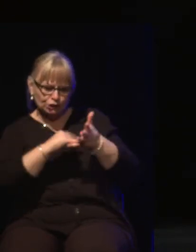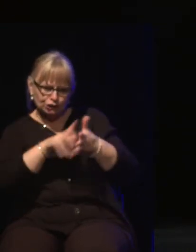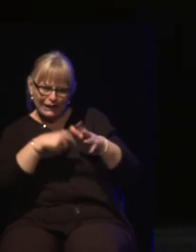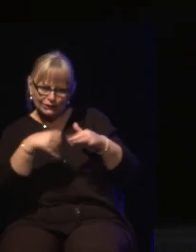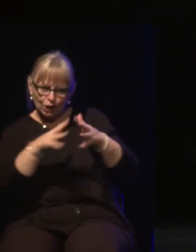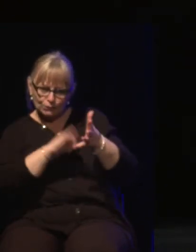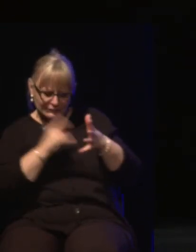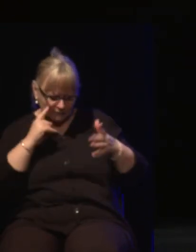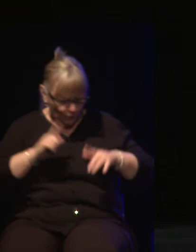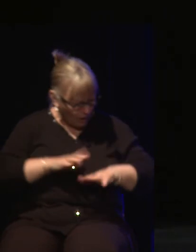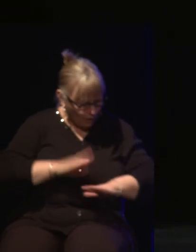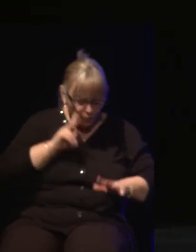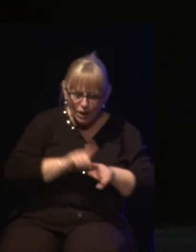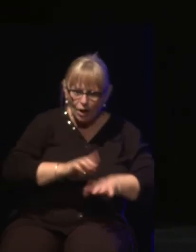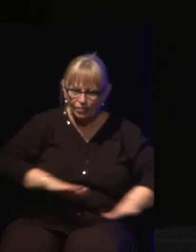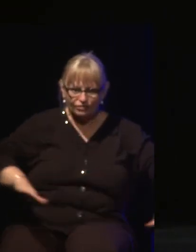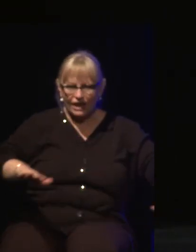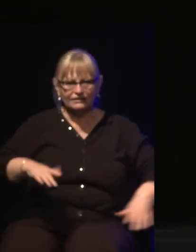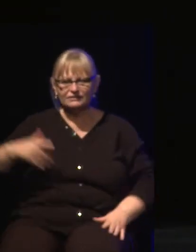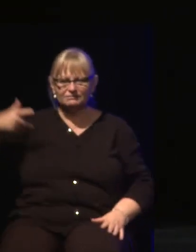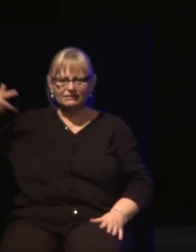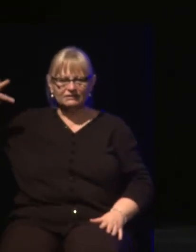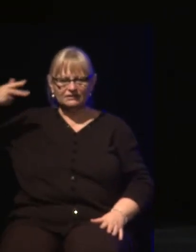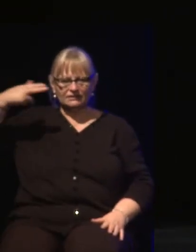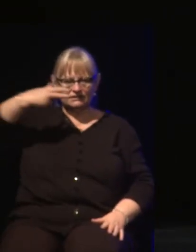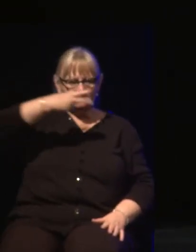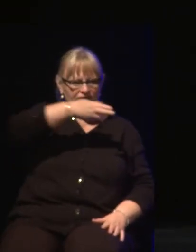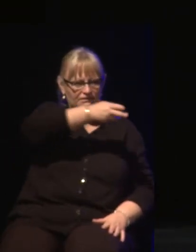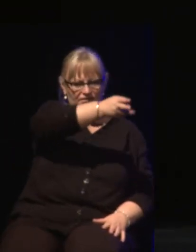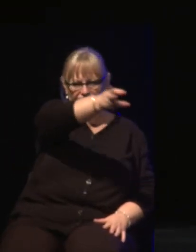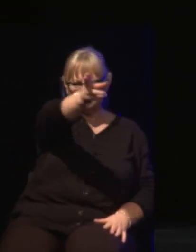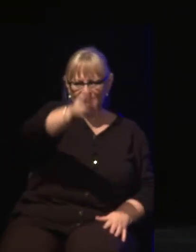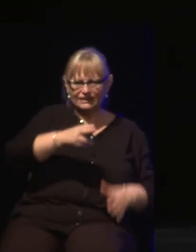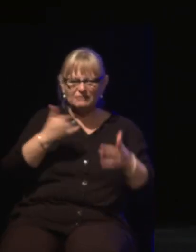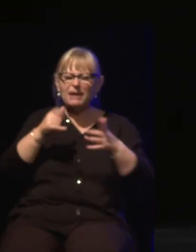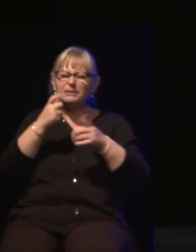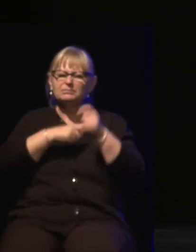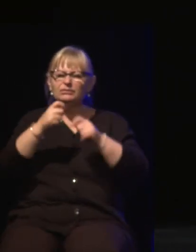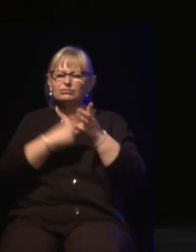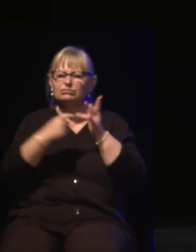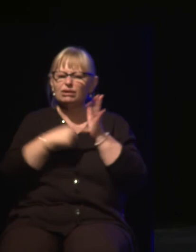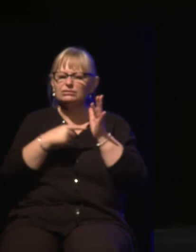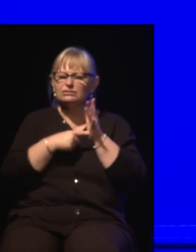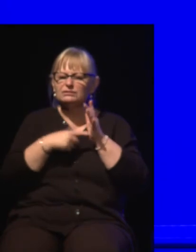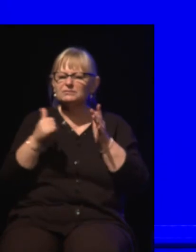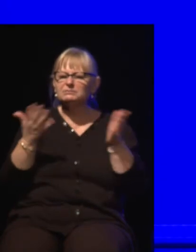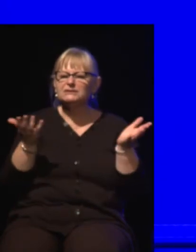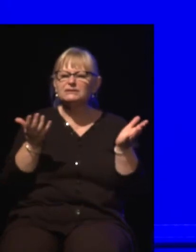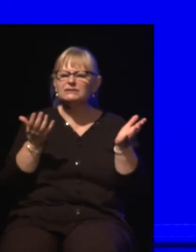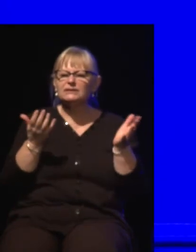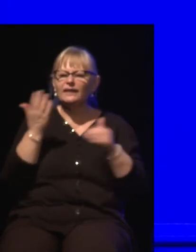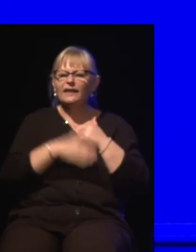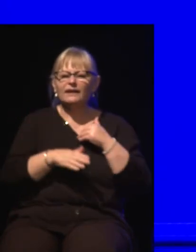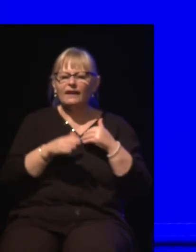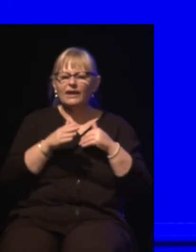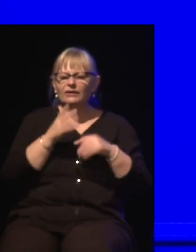that would form on the ground. Not anymore. I guess the beams started rotting, so they just got rid of them. Didn't replace them, they